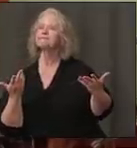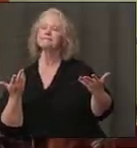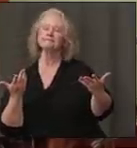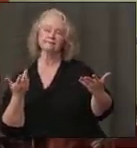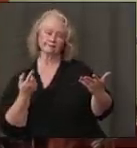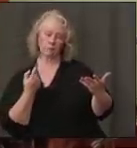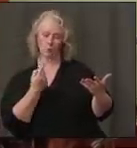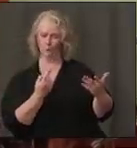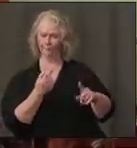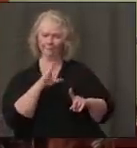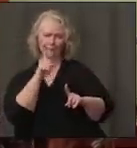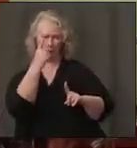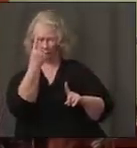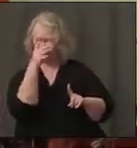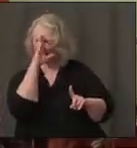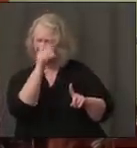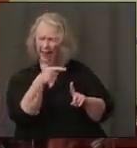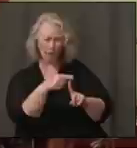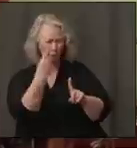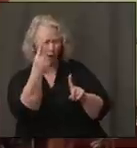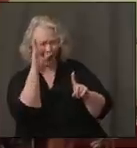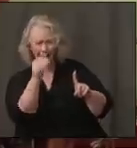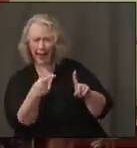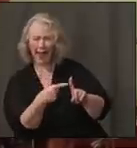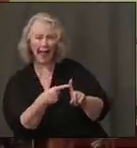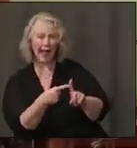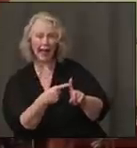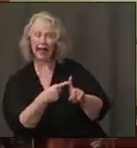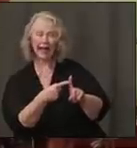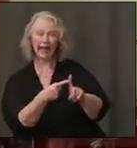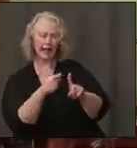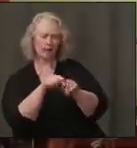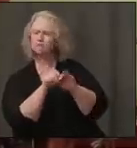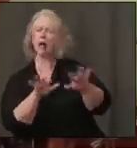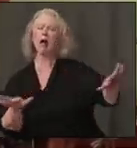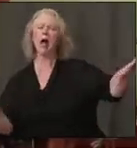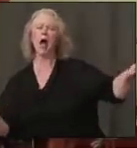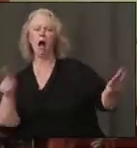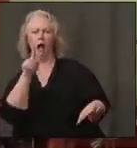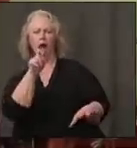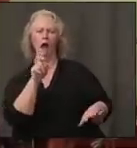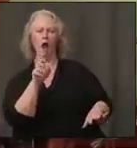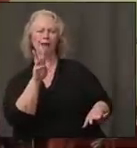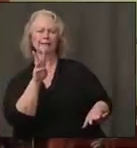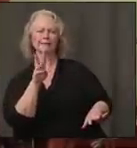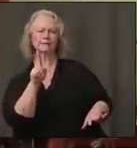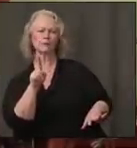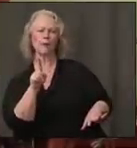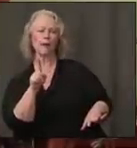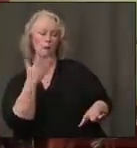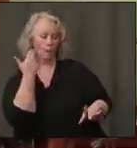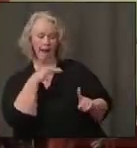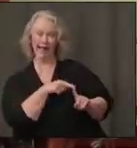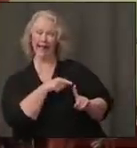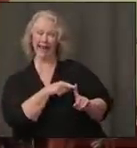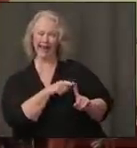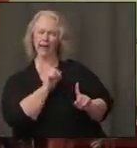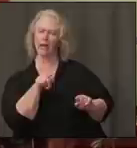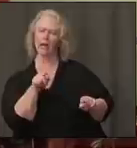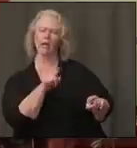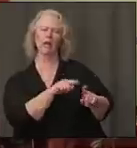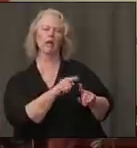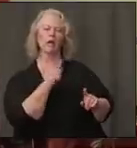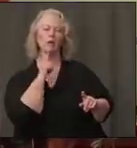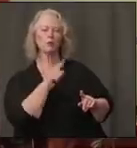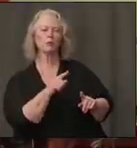One guy, just one person is all it took to create 161 cases from one night, infecting 90 people,